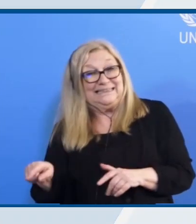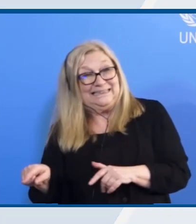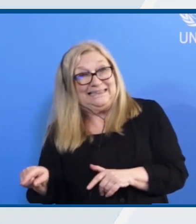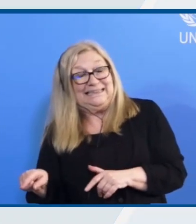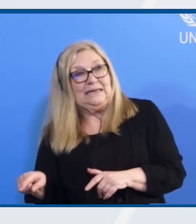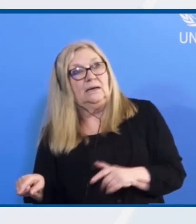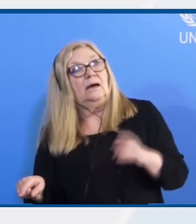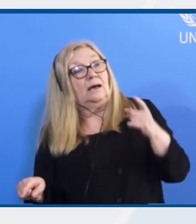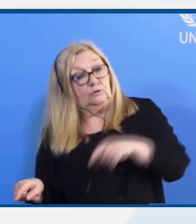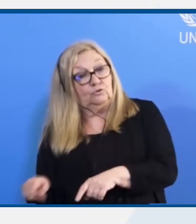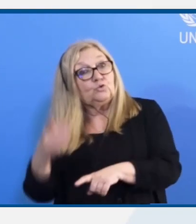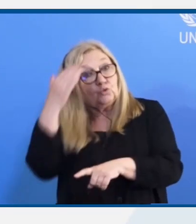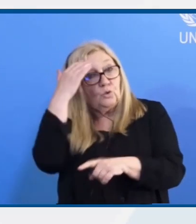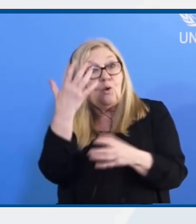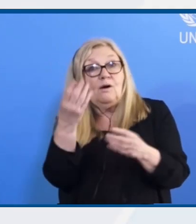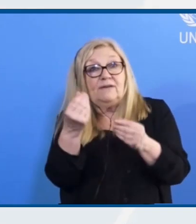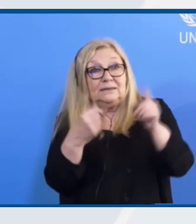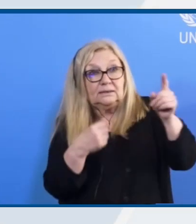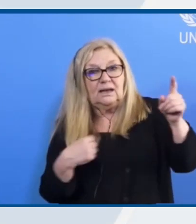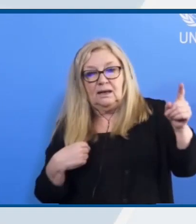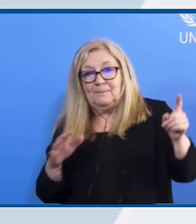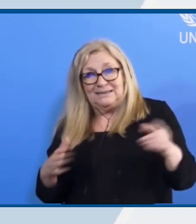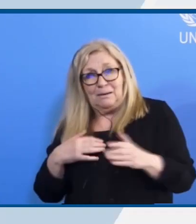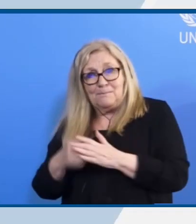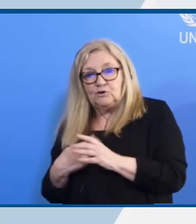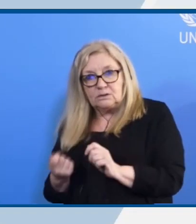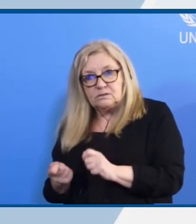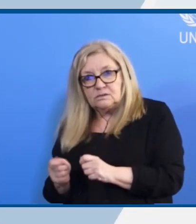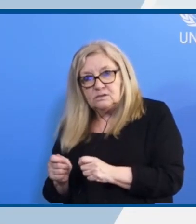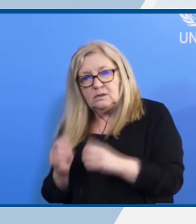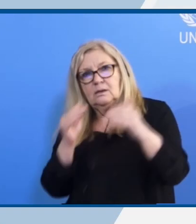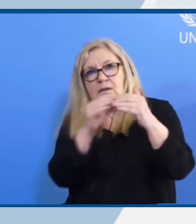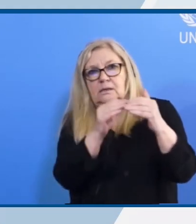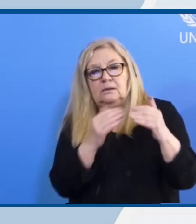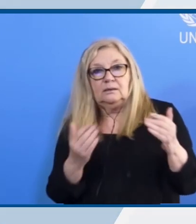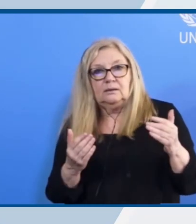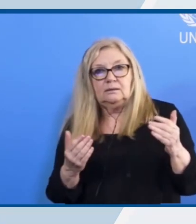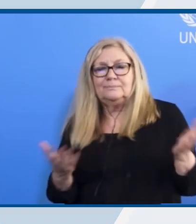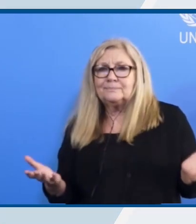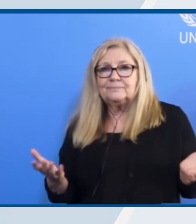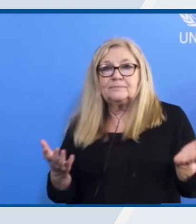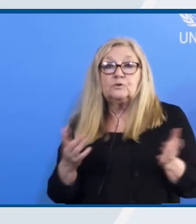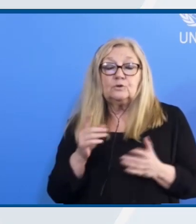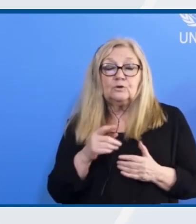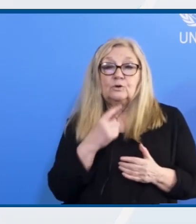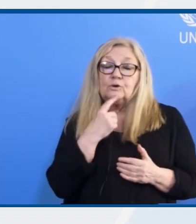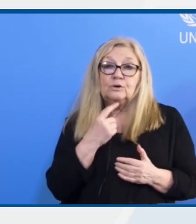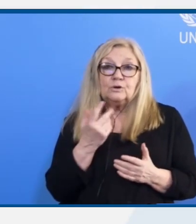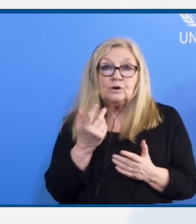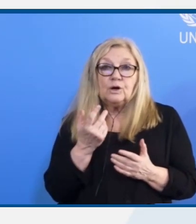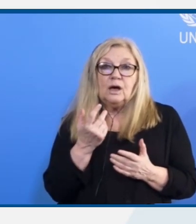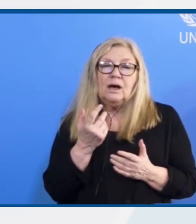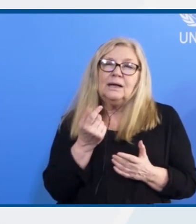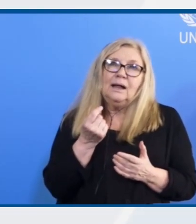models that exist? Let me take another one that, if you want, it's a bit,